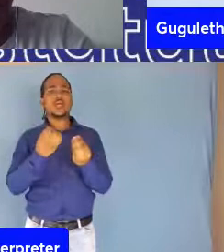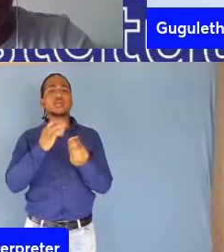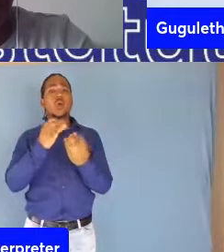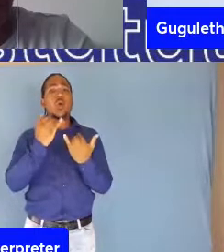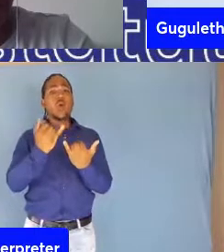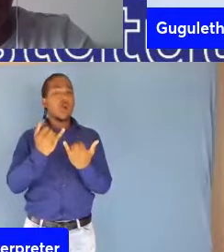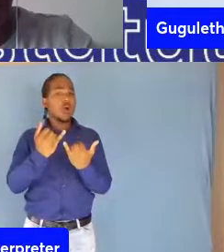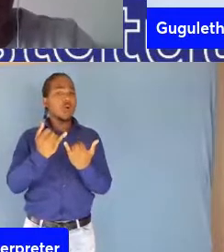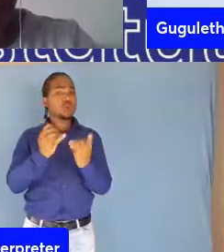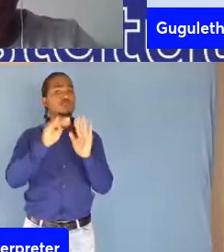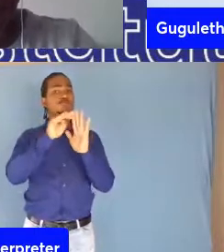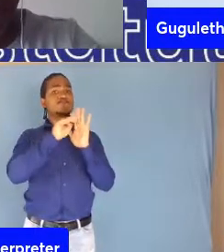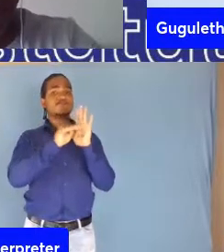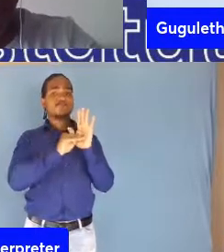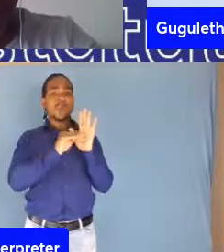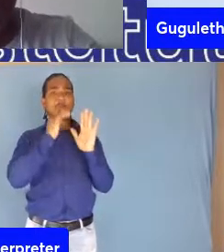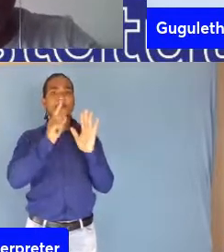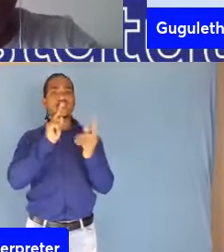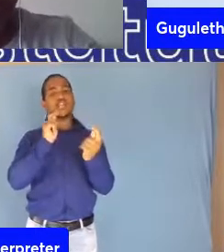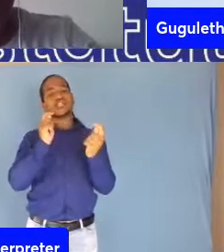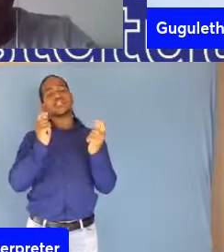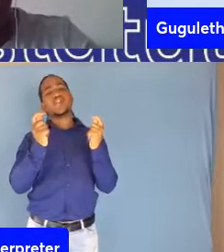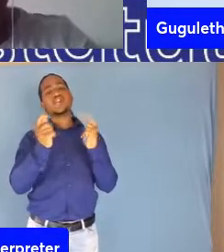a changing of the narrative.